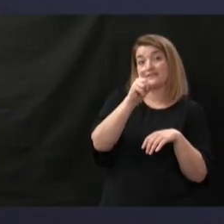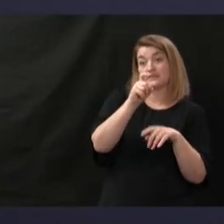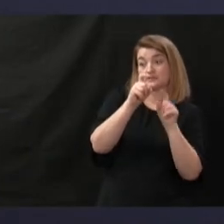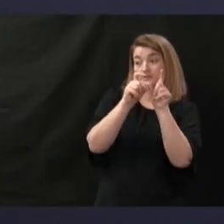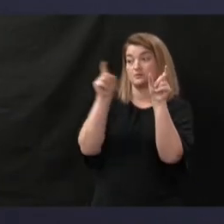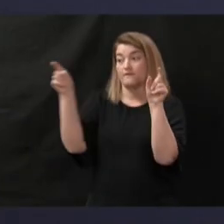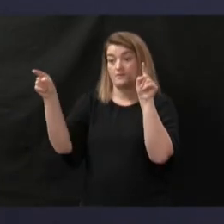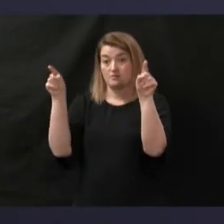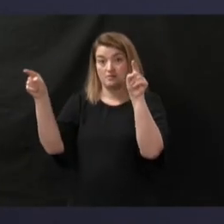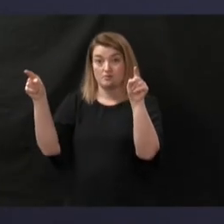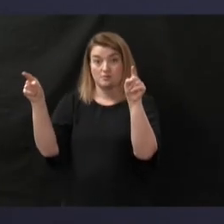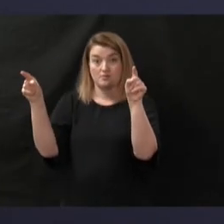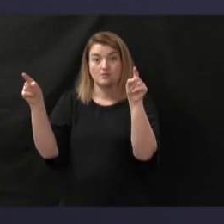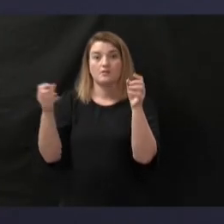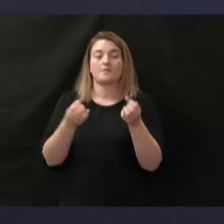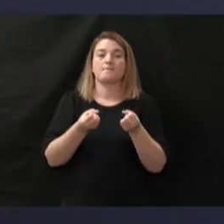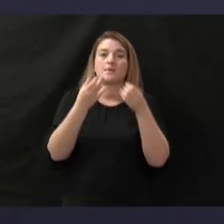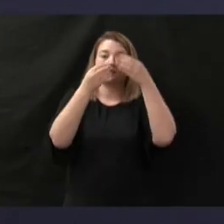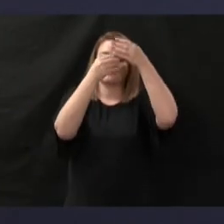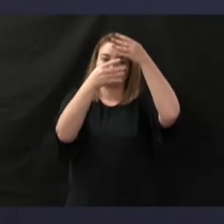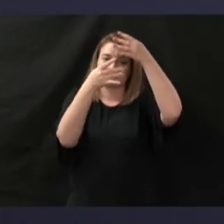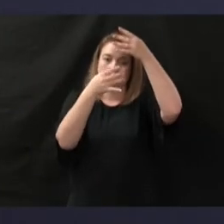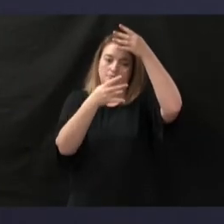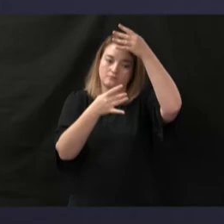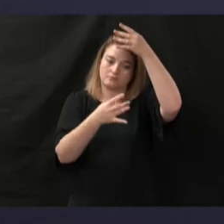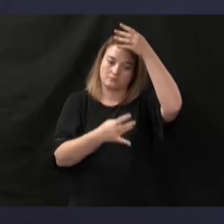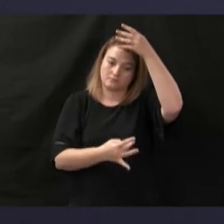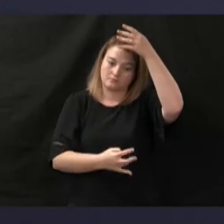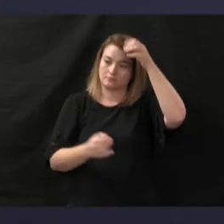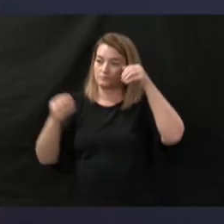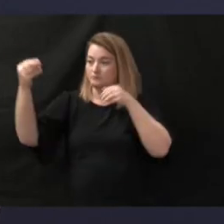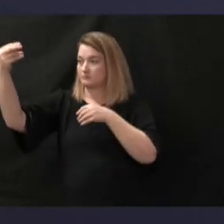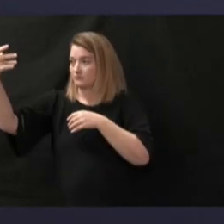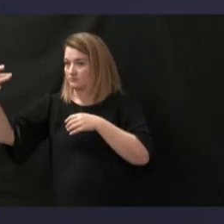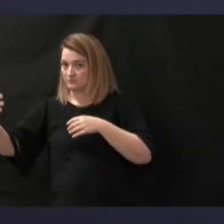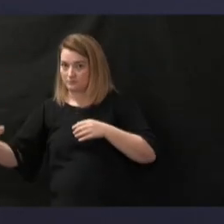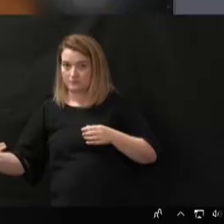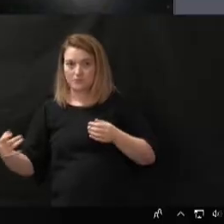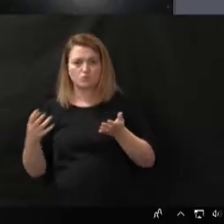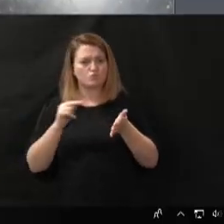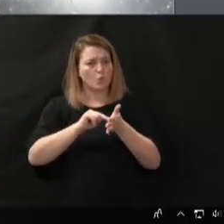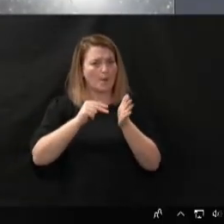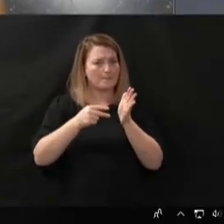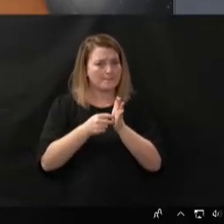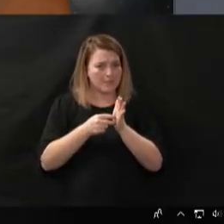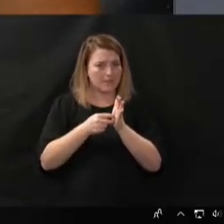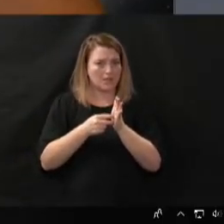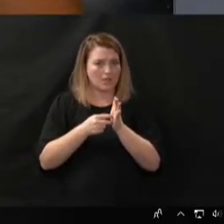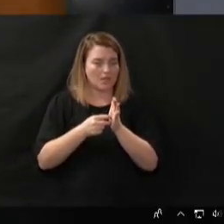And when you are teaching, let me do this one. When you are teaching